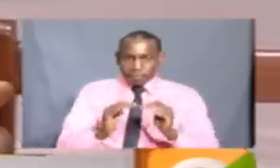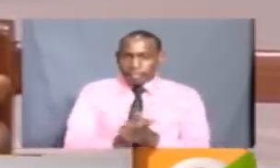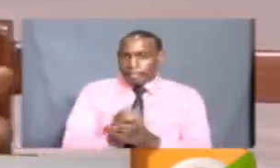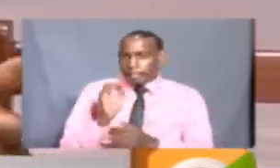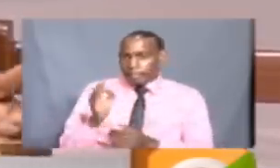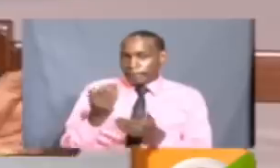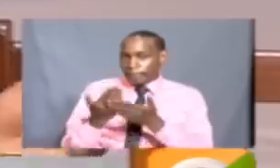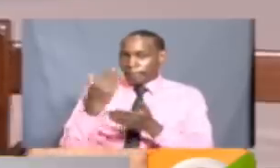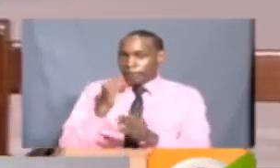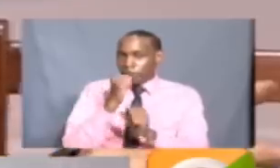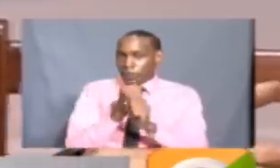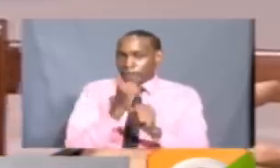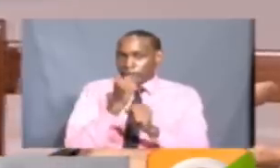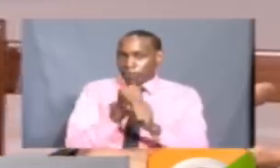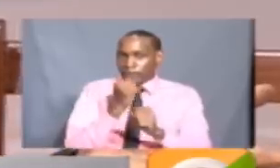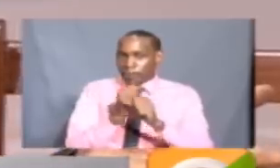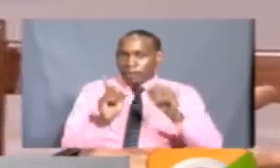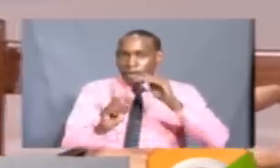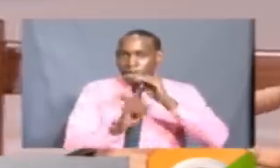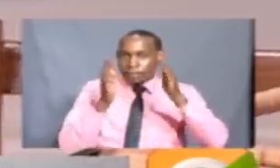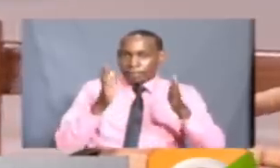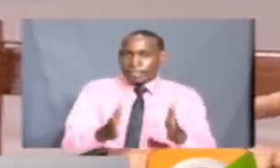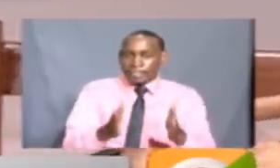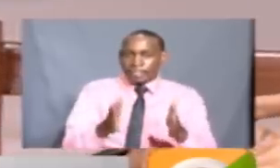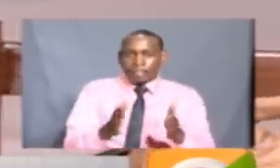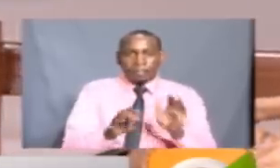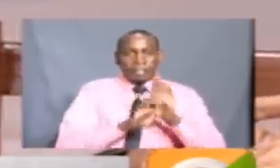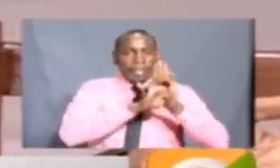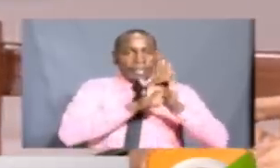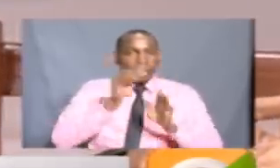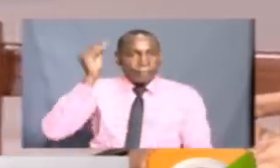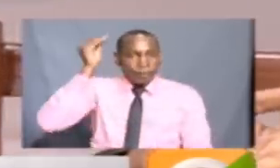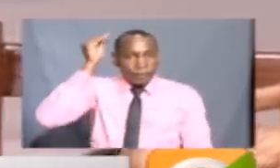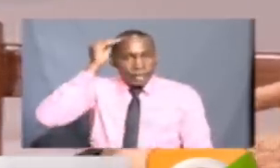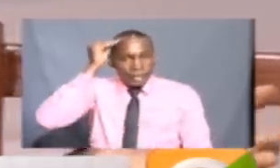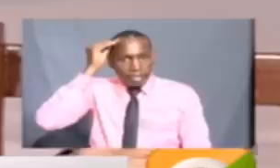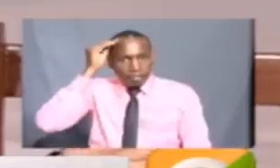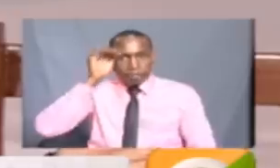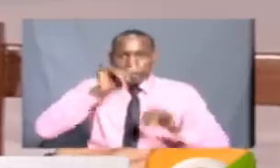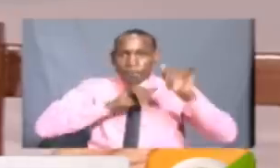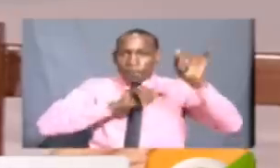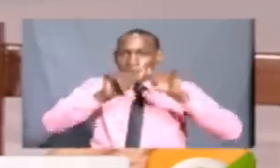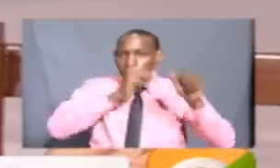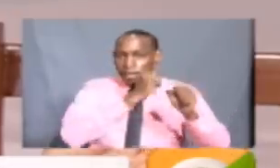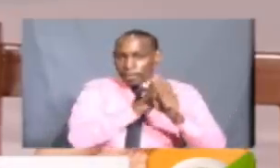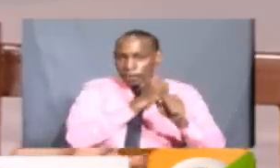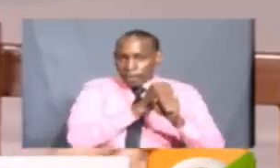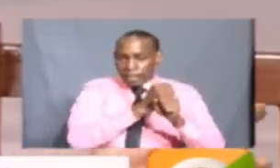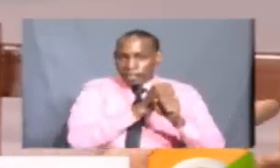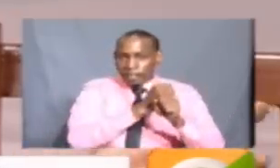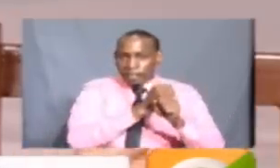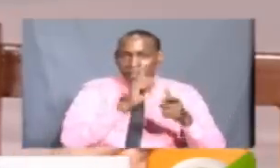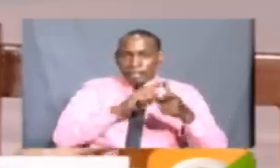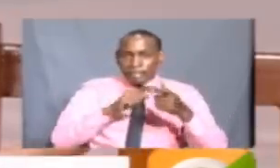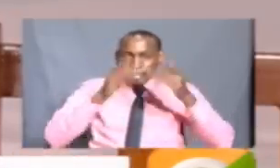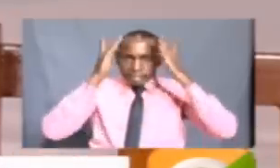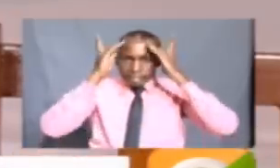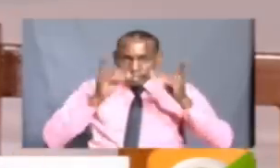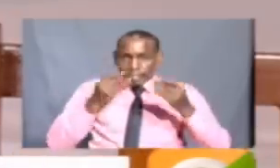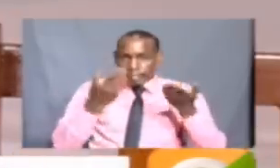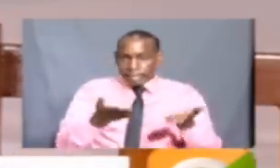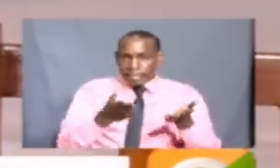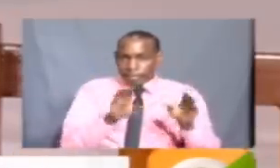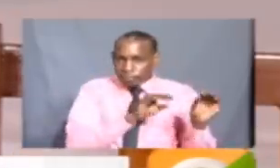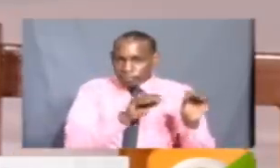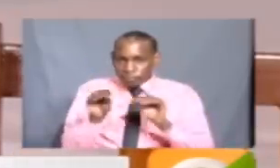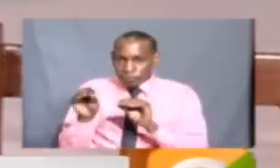working as a minister for, say, education or foreign affairs, and they decide that you're now going